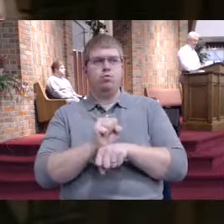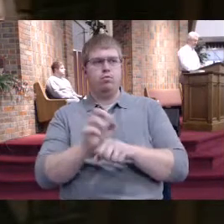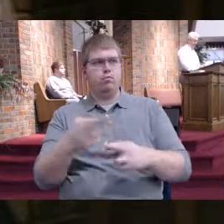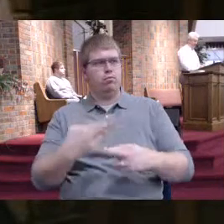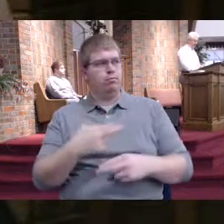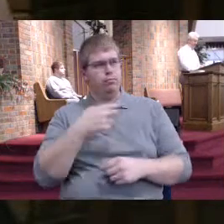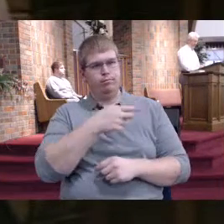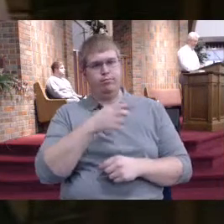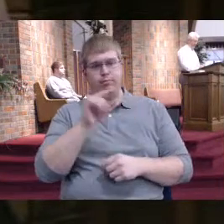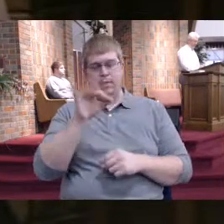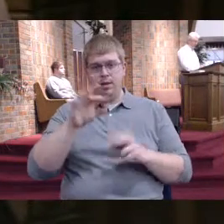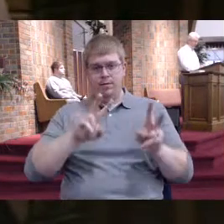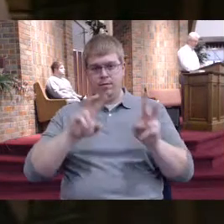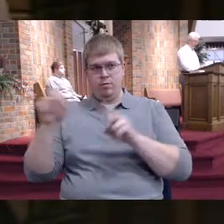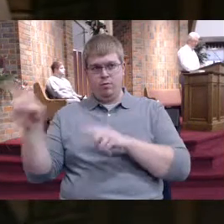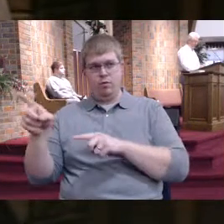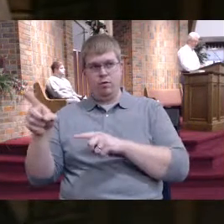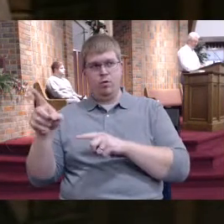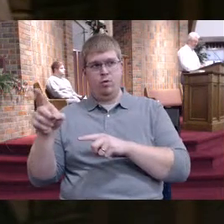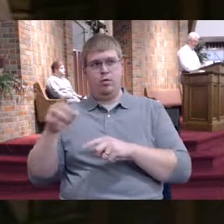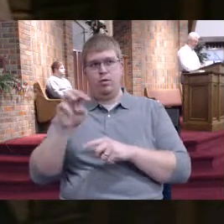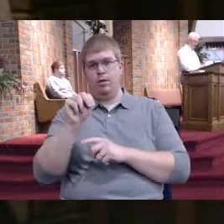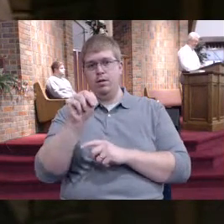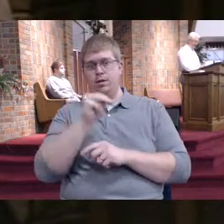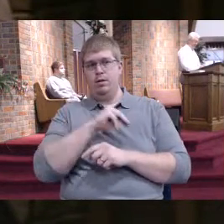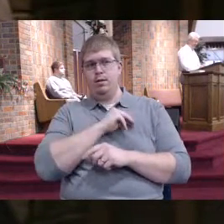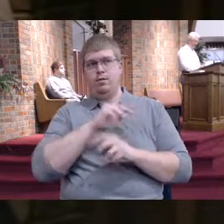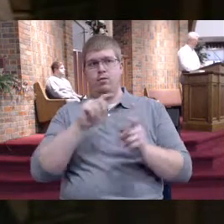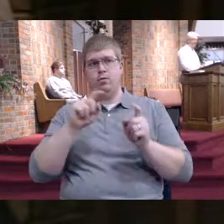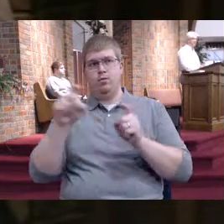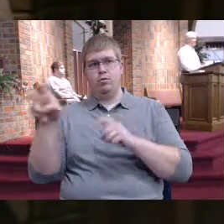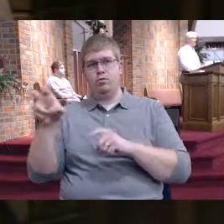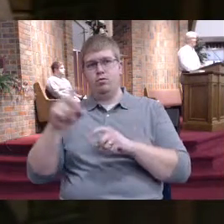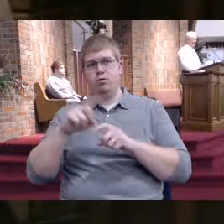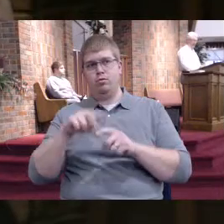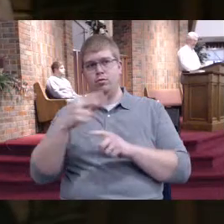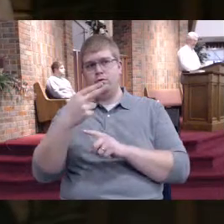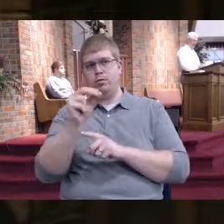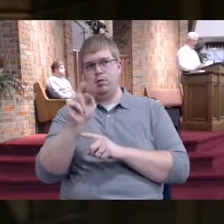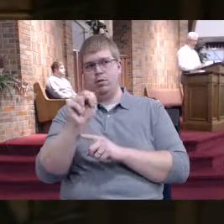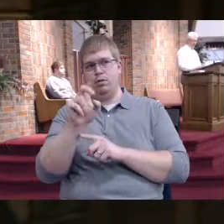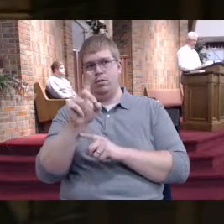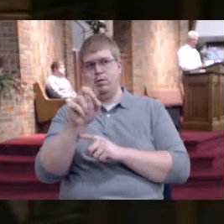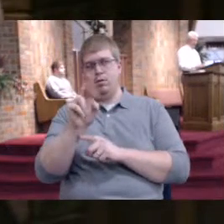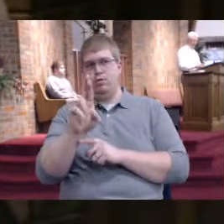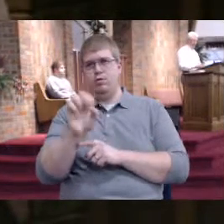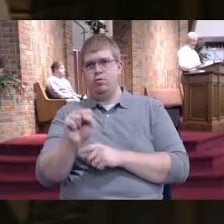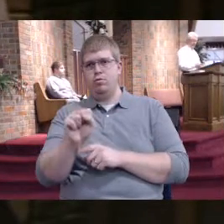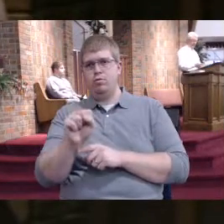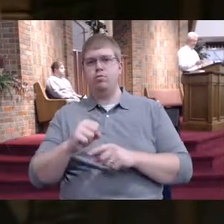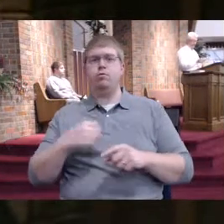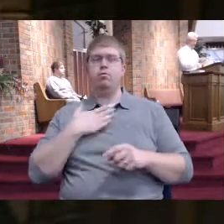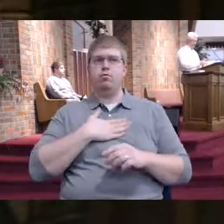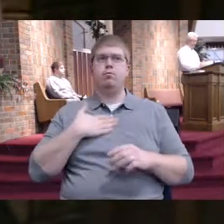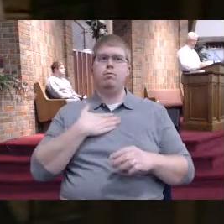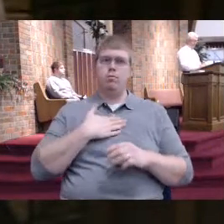team, don't forget to bring your forms and your deposit in, and the deadline for that is January the 15th.